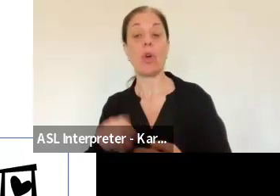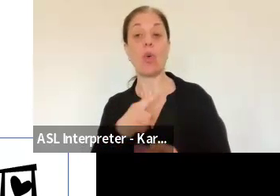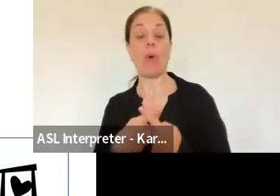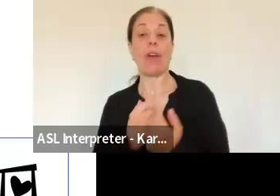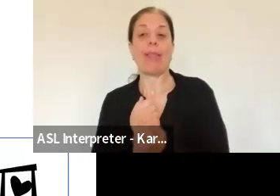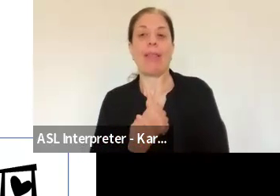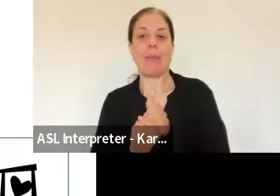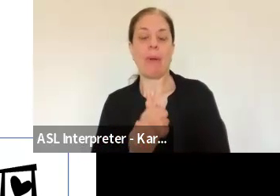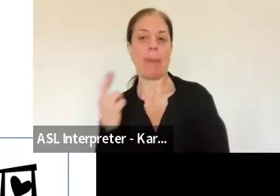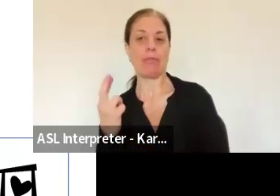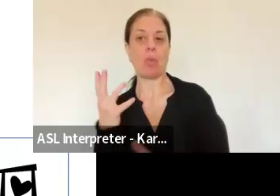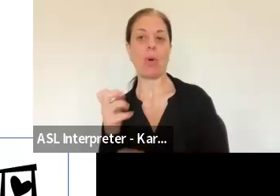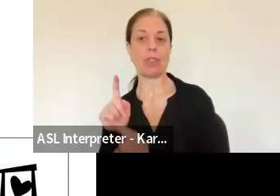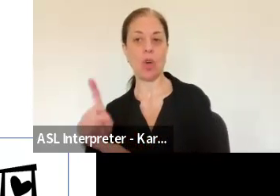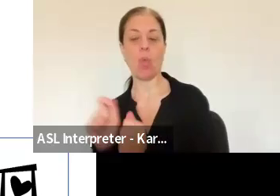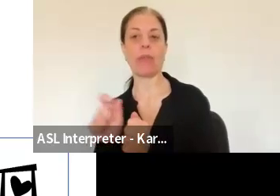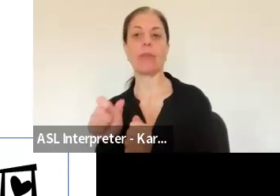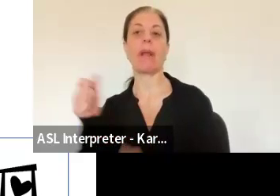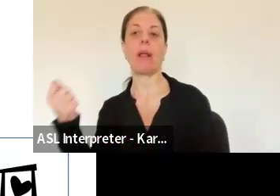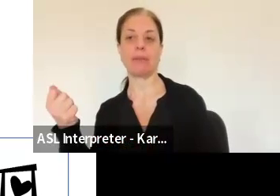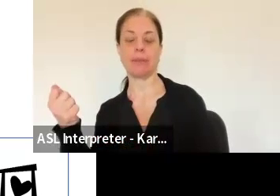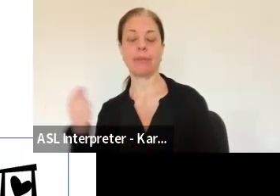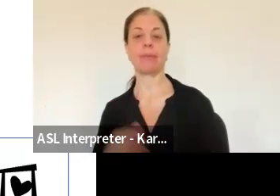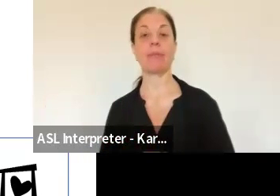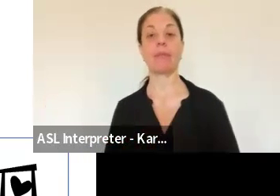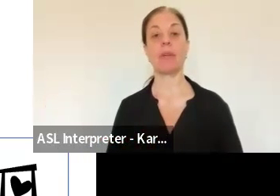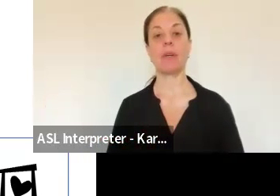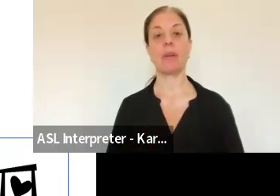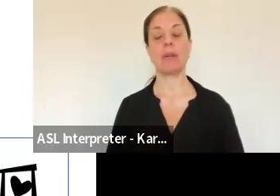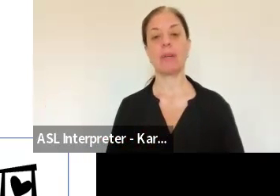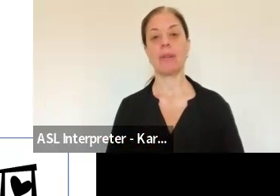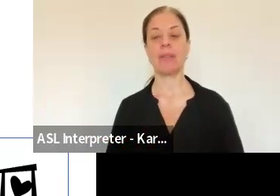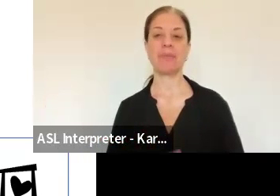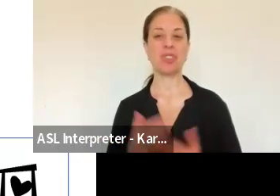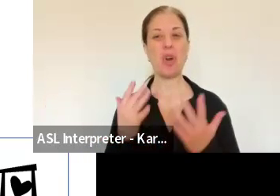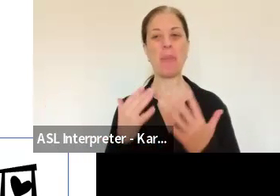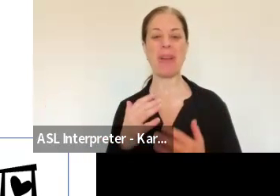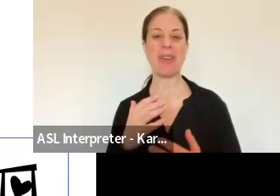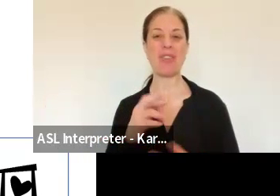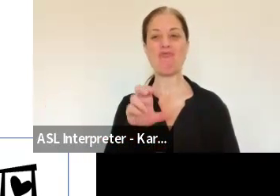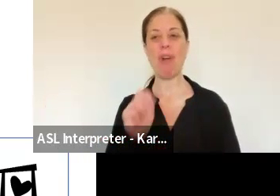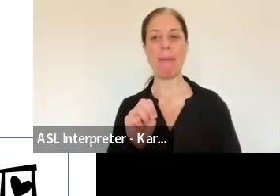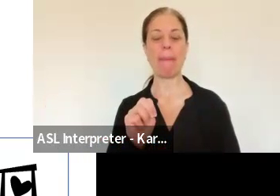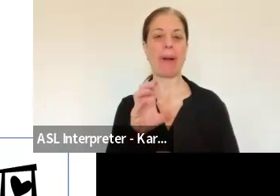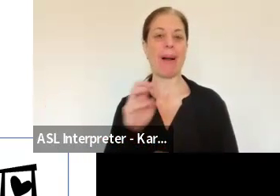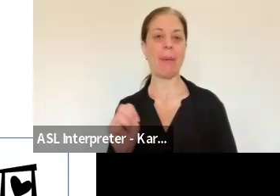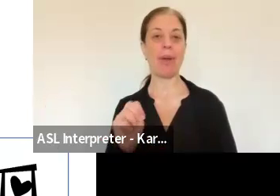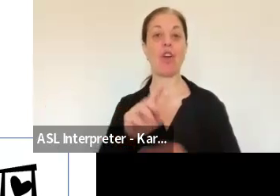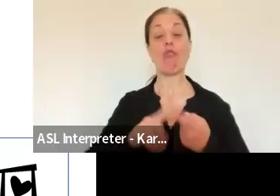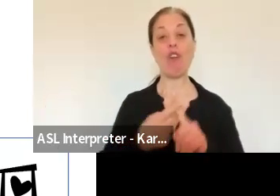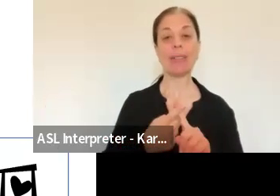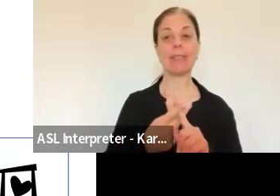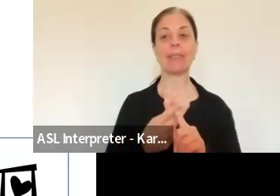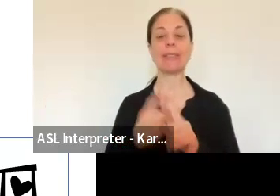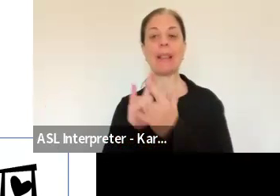best friend wants to go with someone else. This is a charming rom-com that features Latinx characters, a friends to lovers